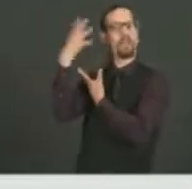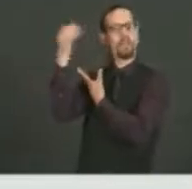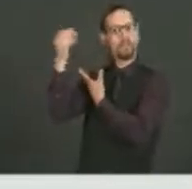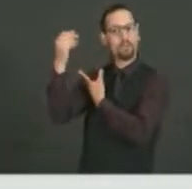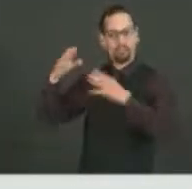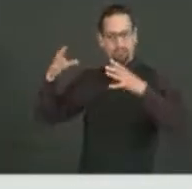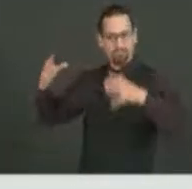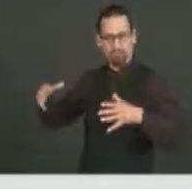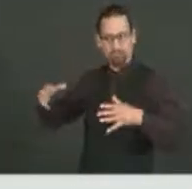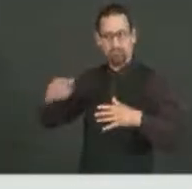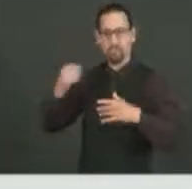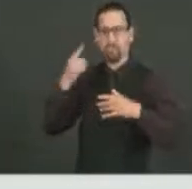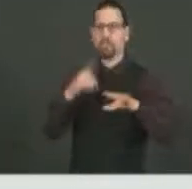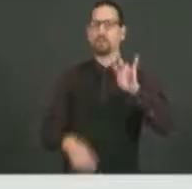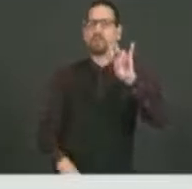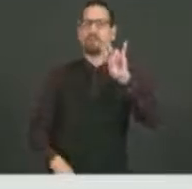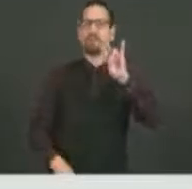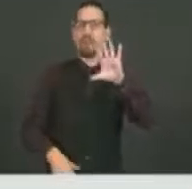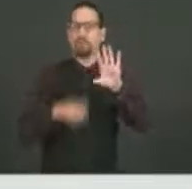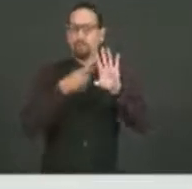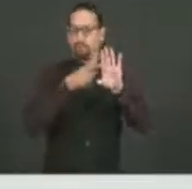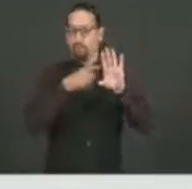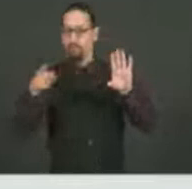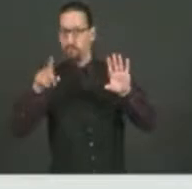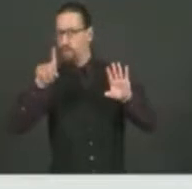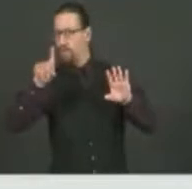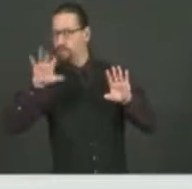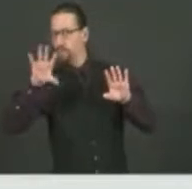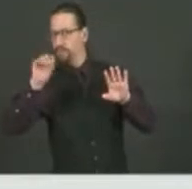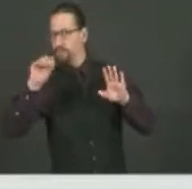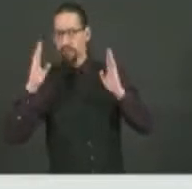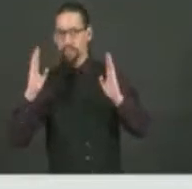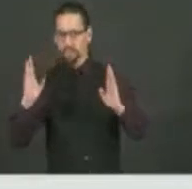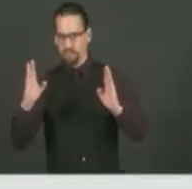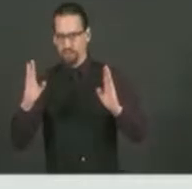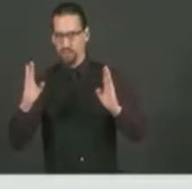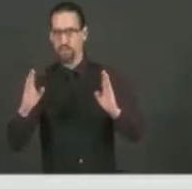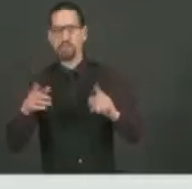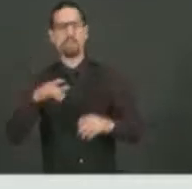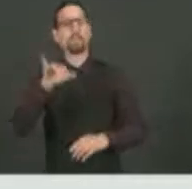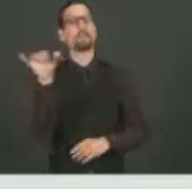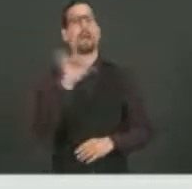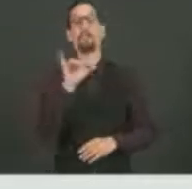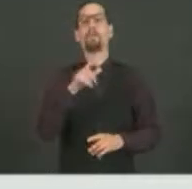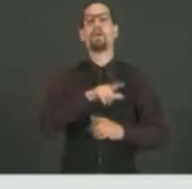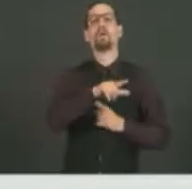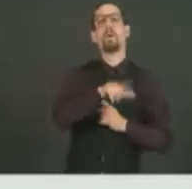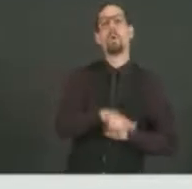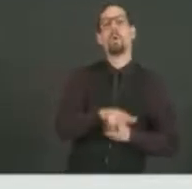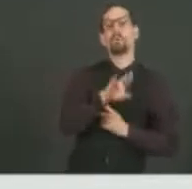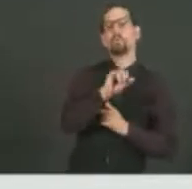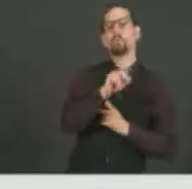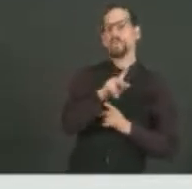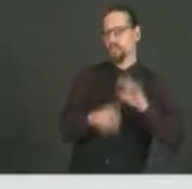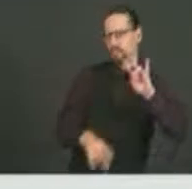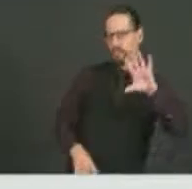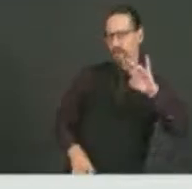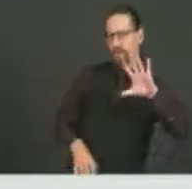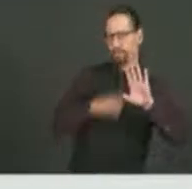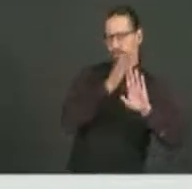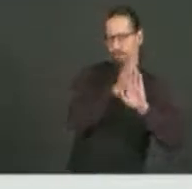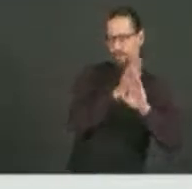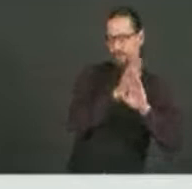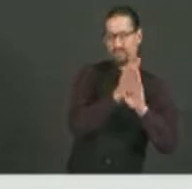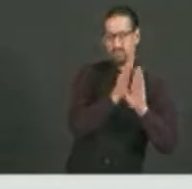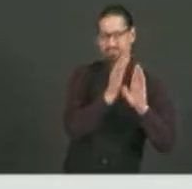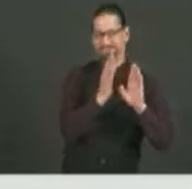risk, 75. If you want to take higher risk is 150. 150 is the